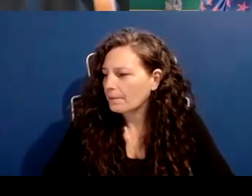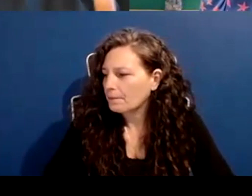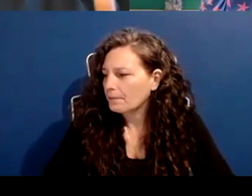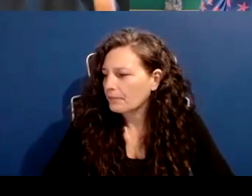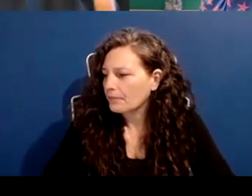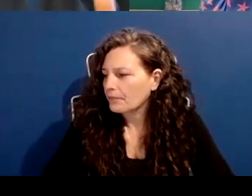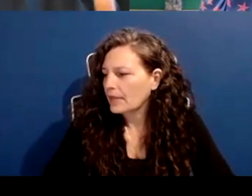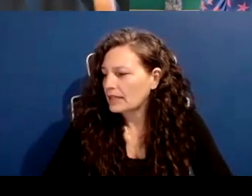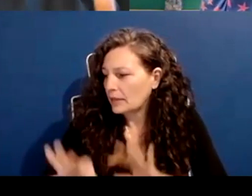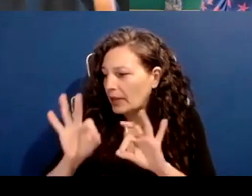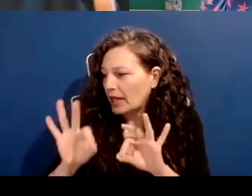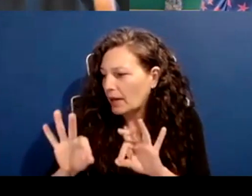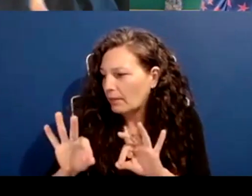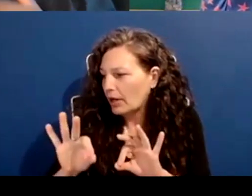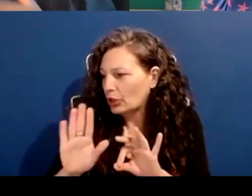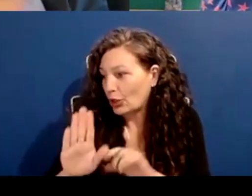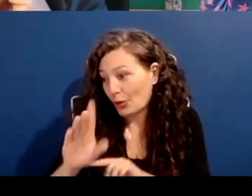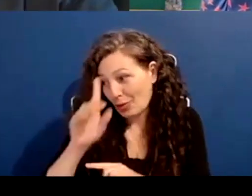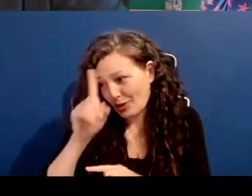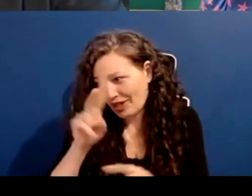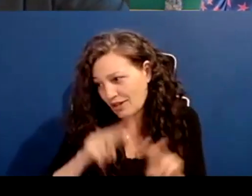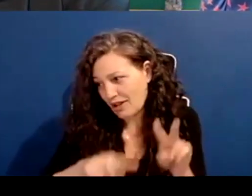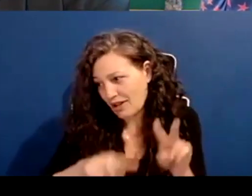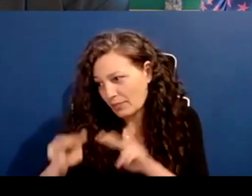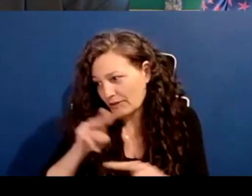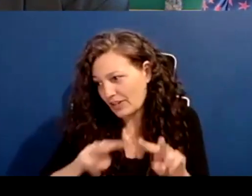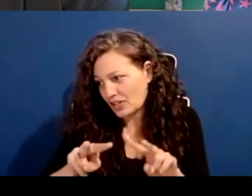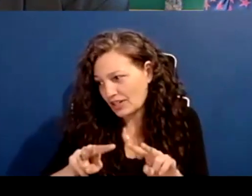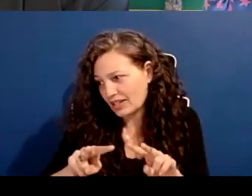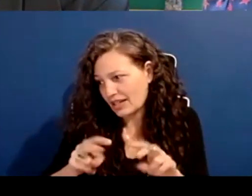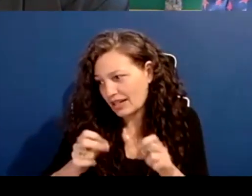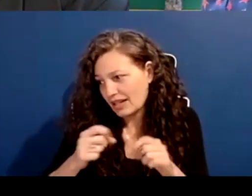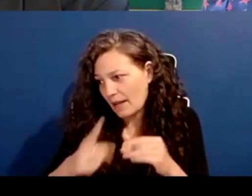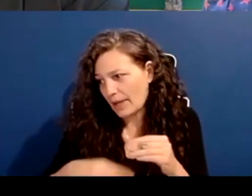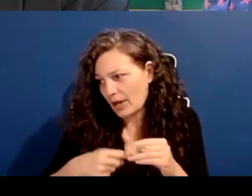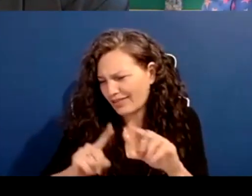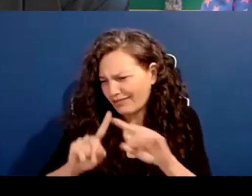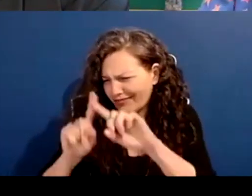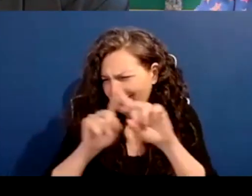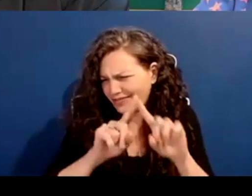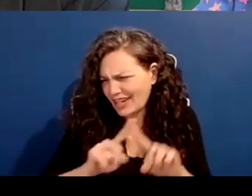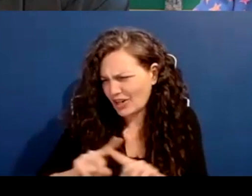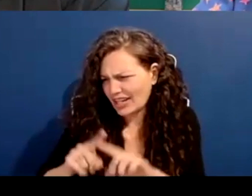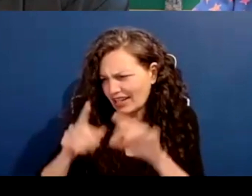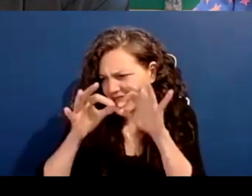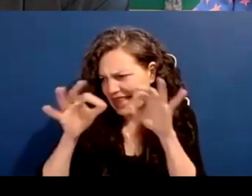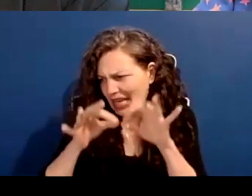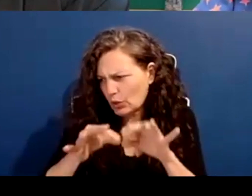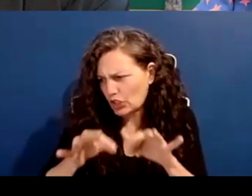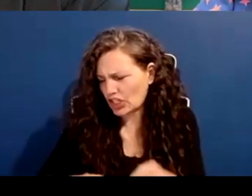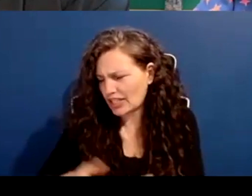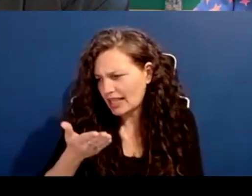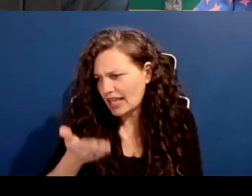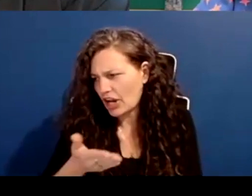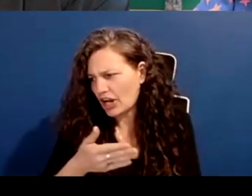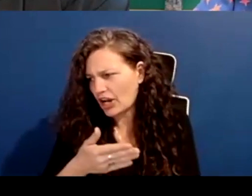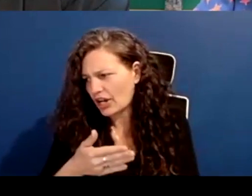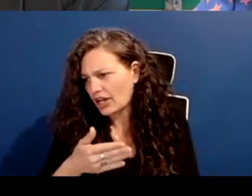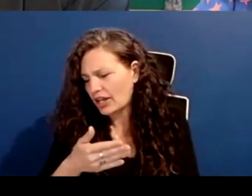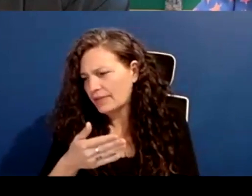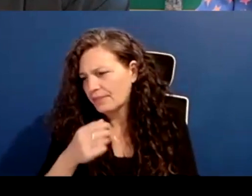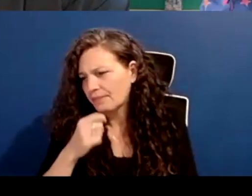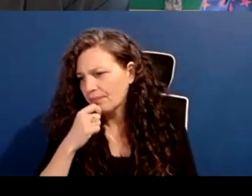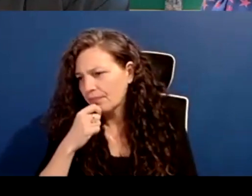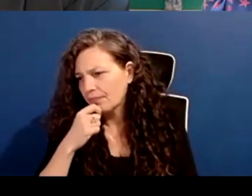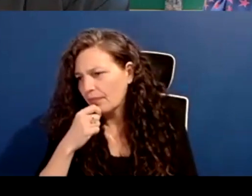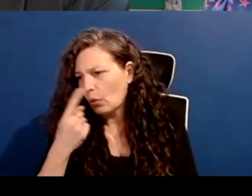observation about all the languages, one of the passages that I maybe over the last year had been